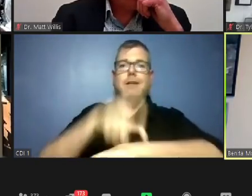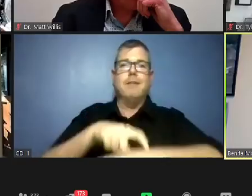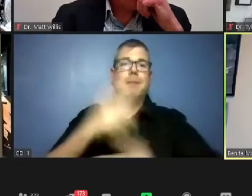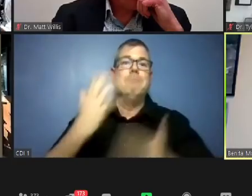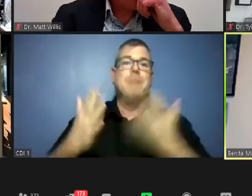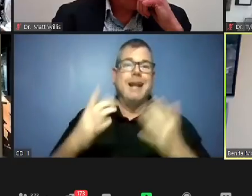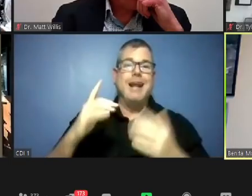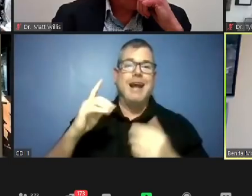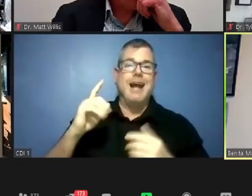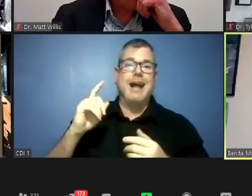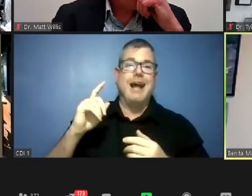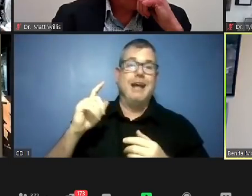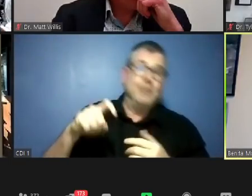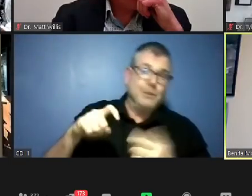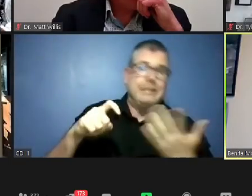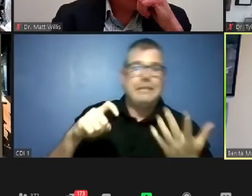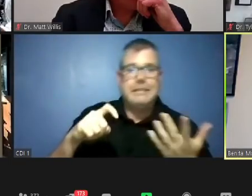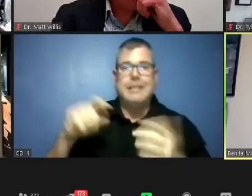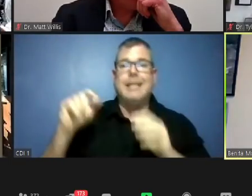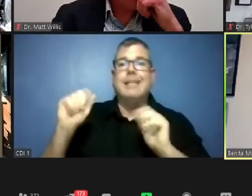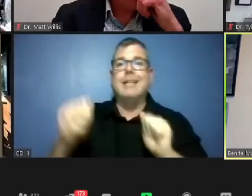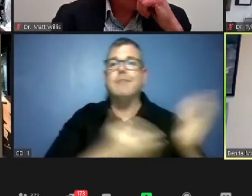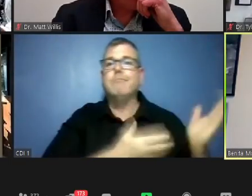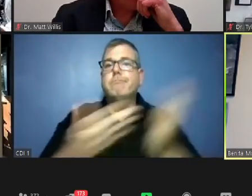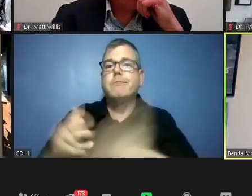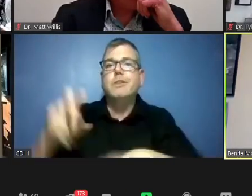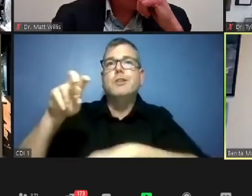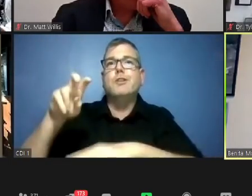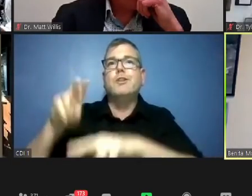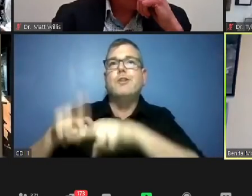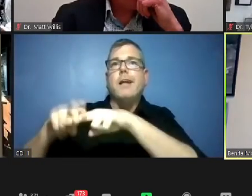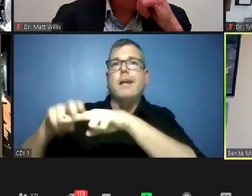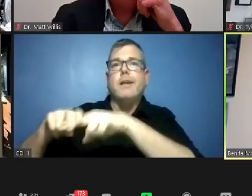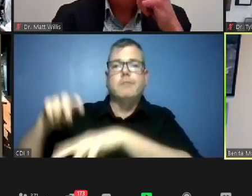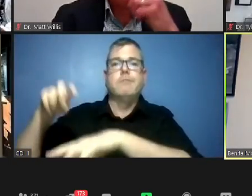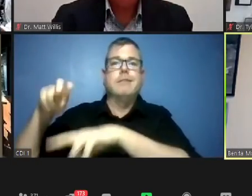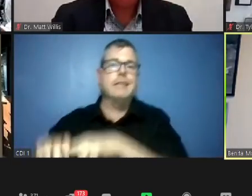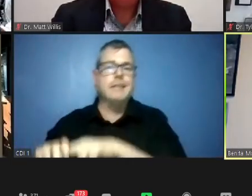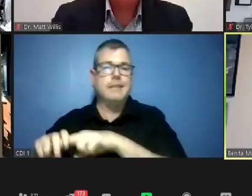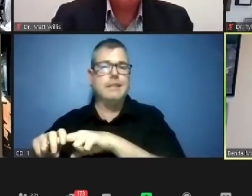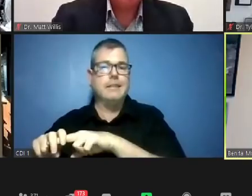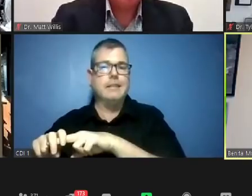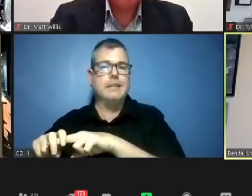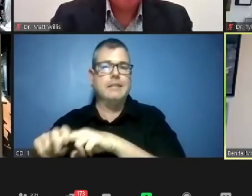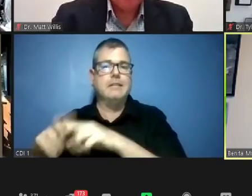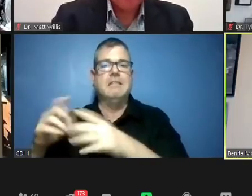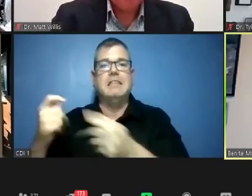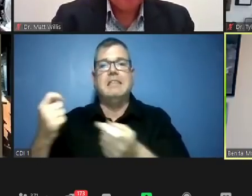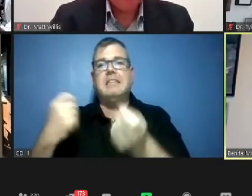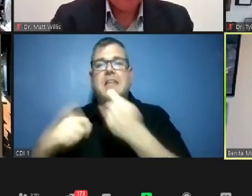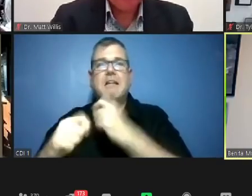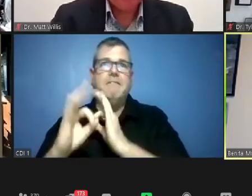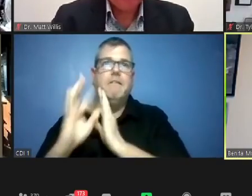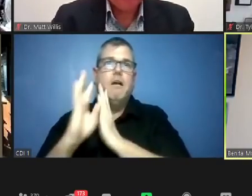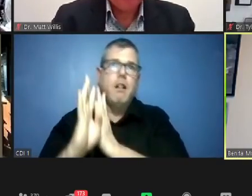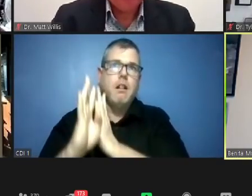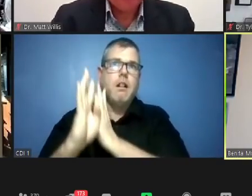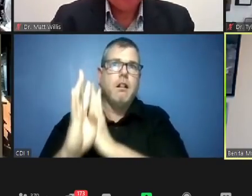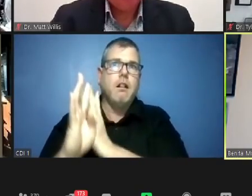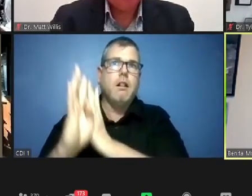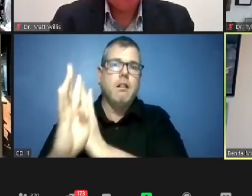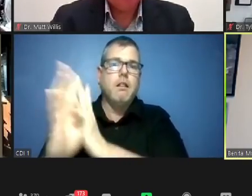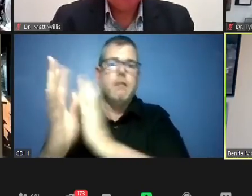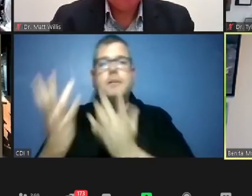chairs available and ways to help people access more comfortably. So it definitely is one